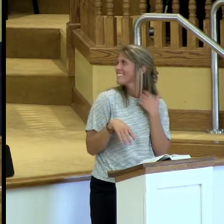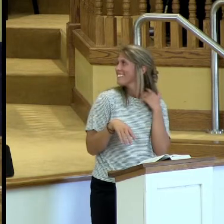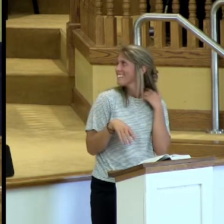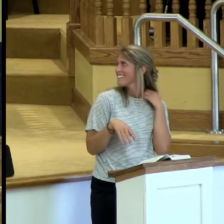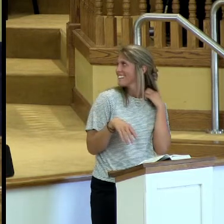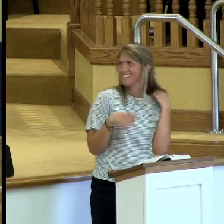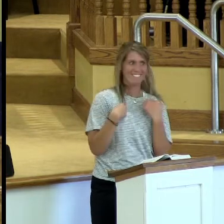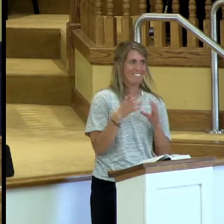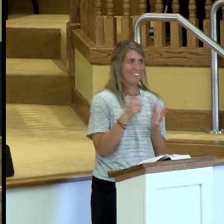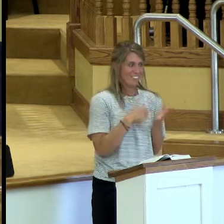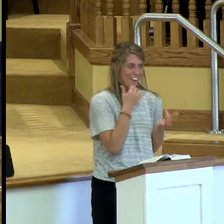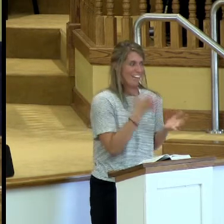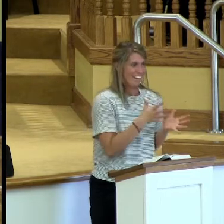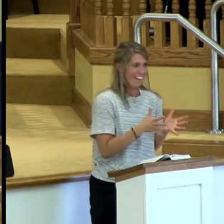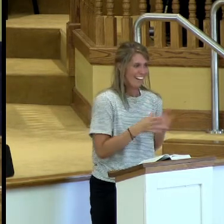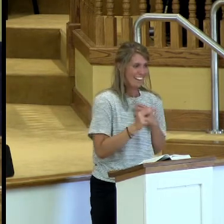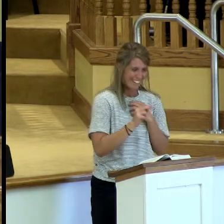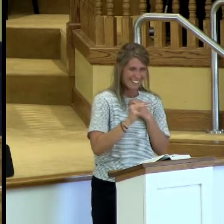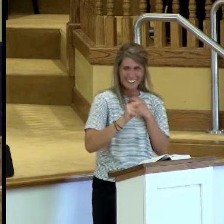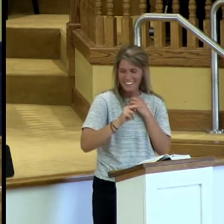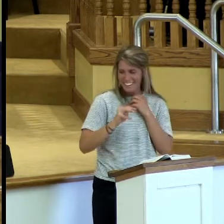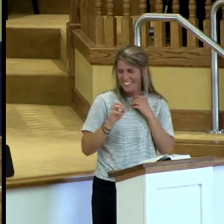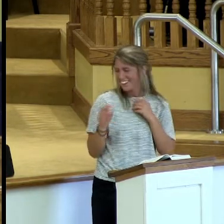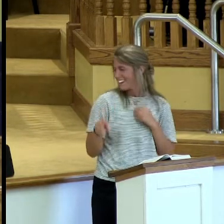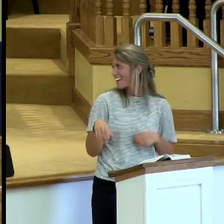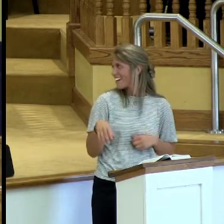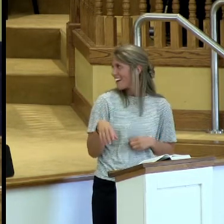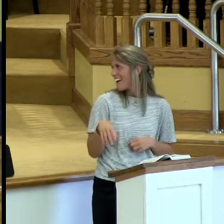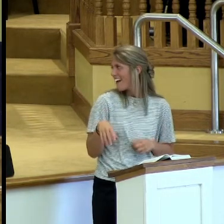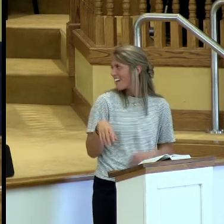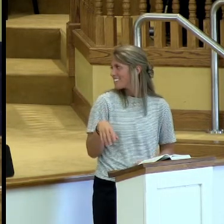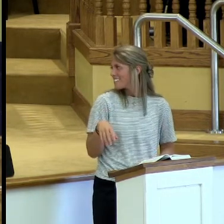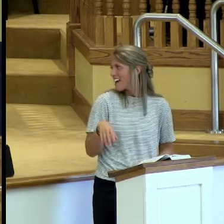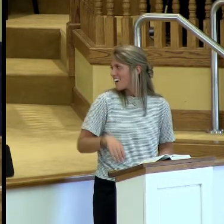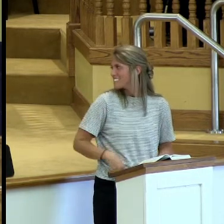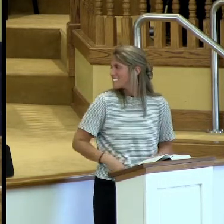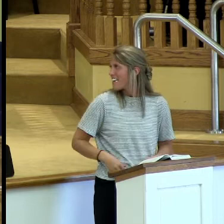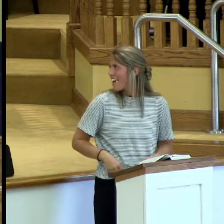I'll leave, my man, my bad. All right, good night.